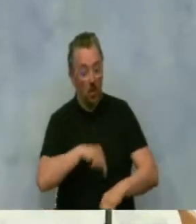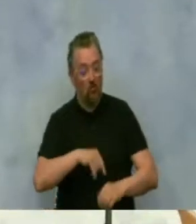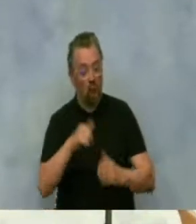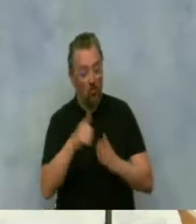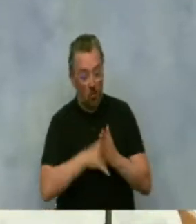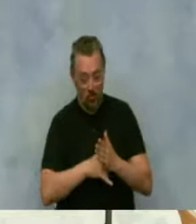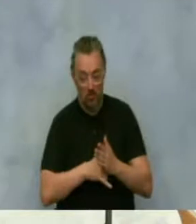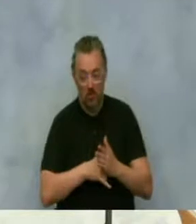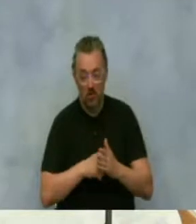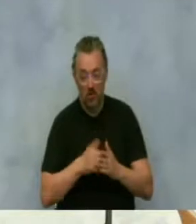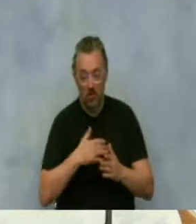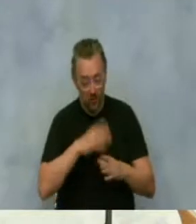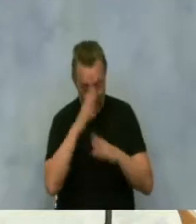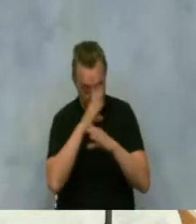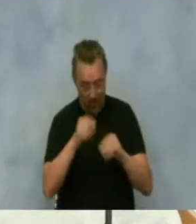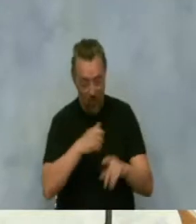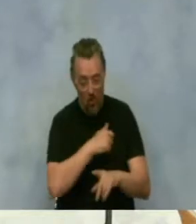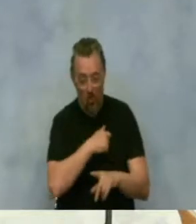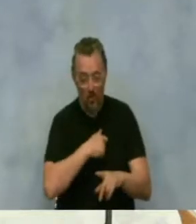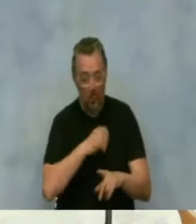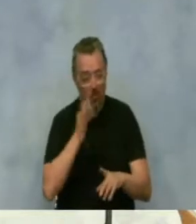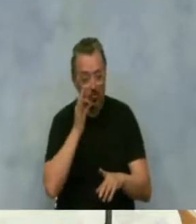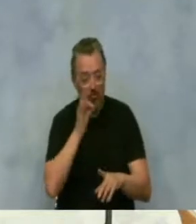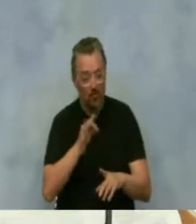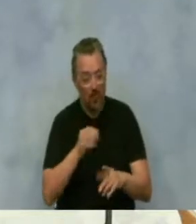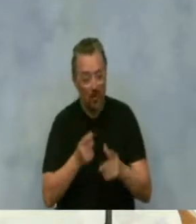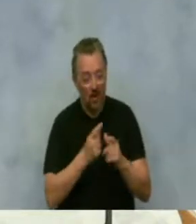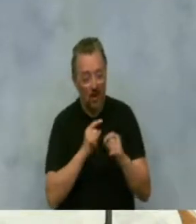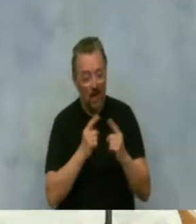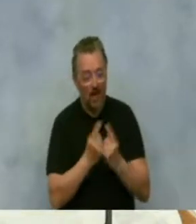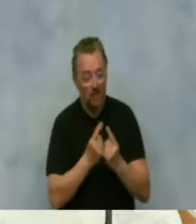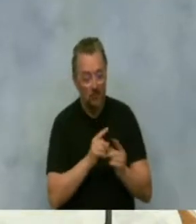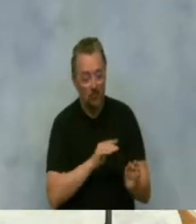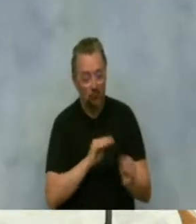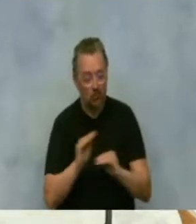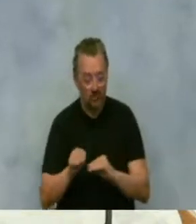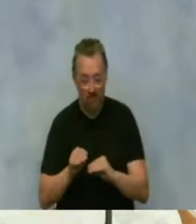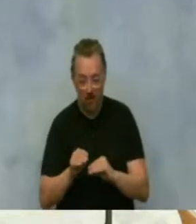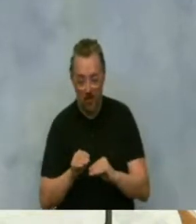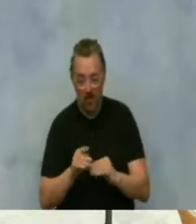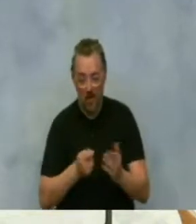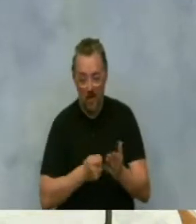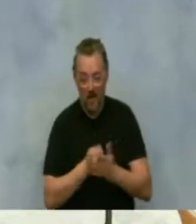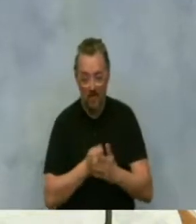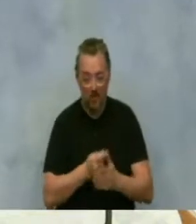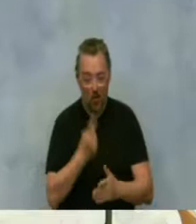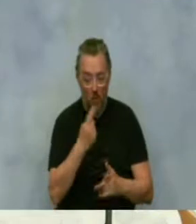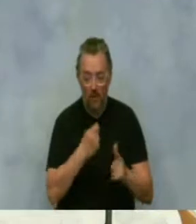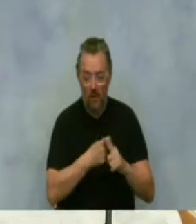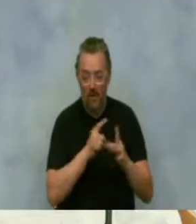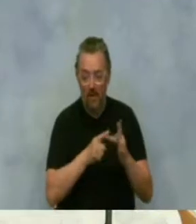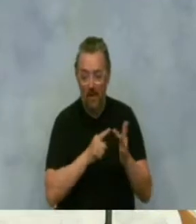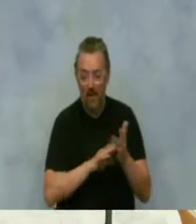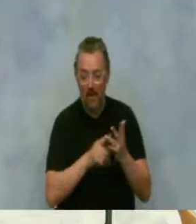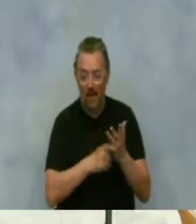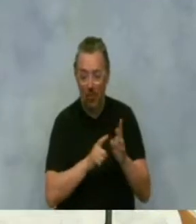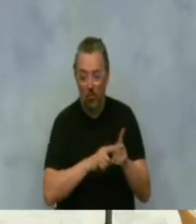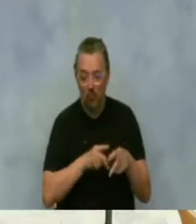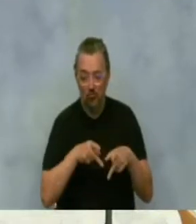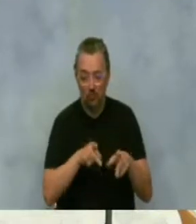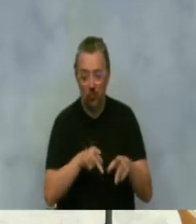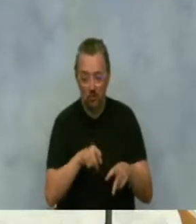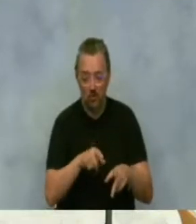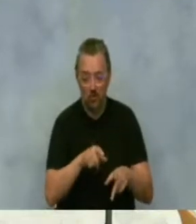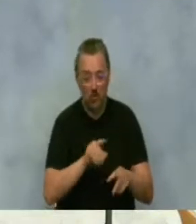report is to advise committee of a request for asset transfer by lease of 1 Kilmorley Road, Carluke, by Carluke's Men's